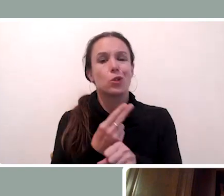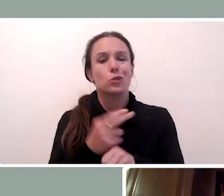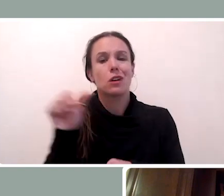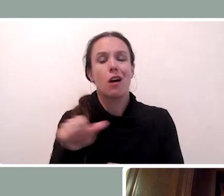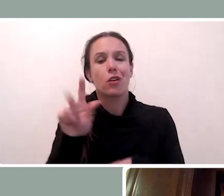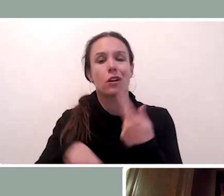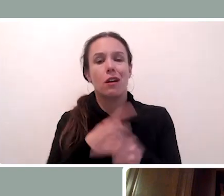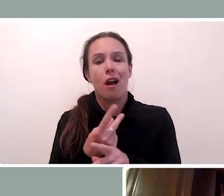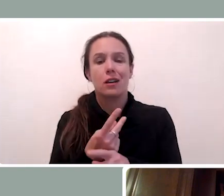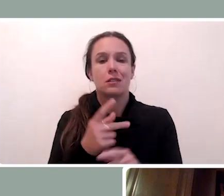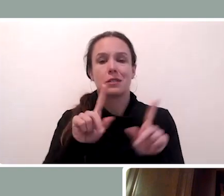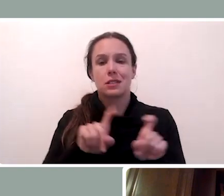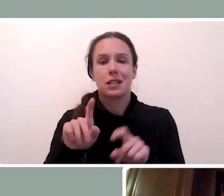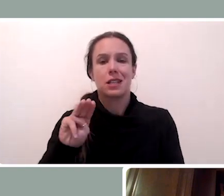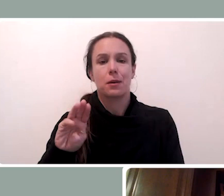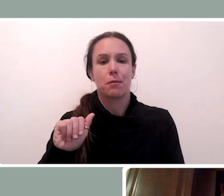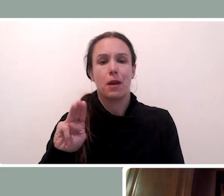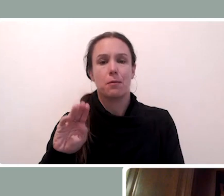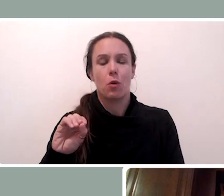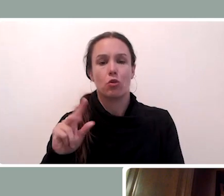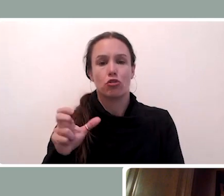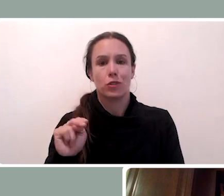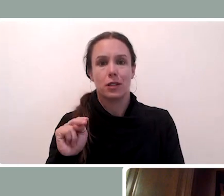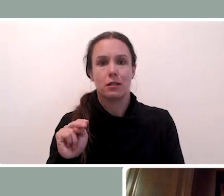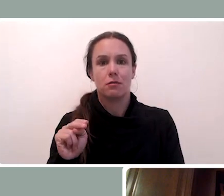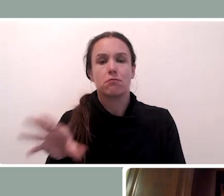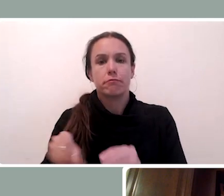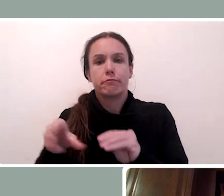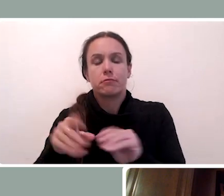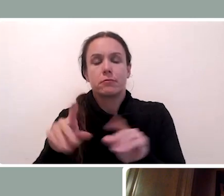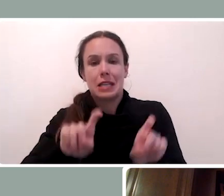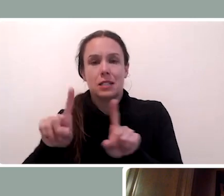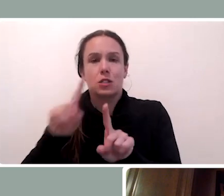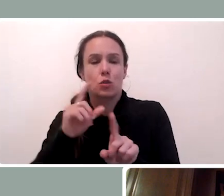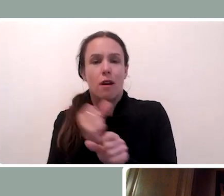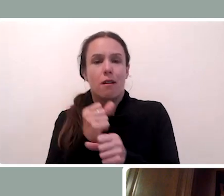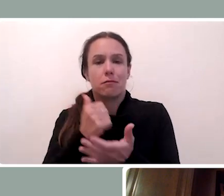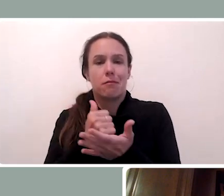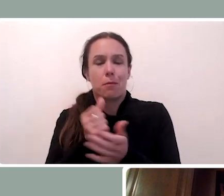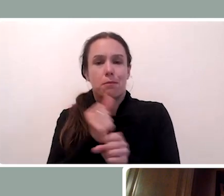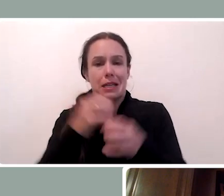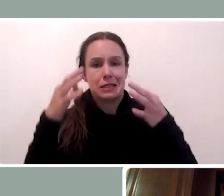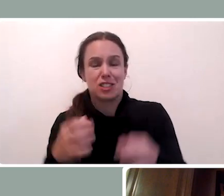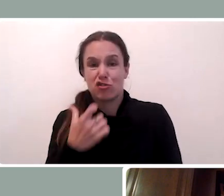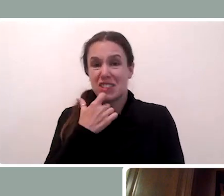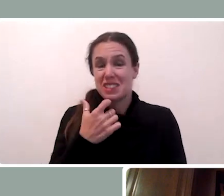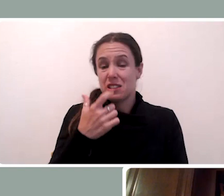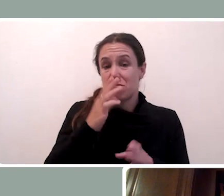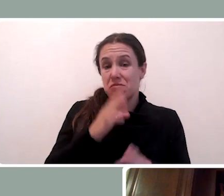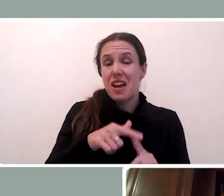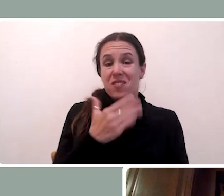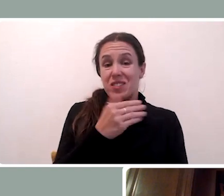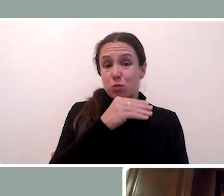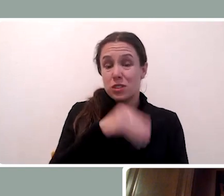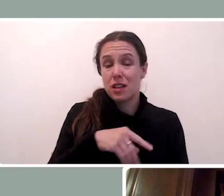like mammoprint to make that decision. I recently had someone whose estrogen receptor was 15% and progesterone receptor